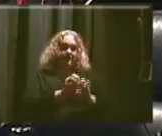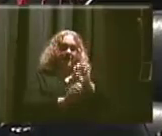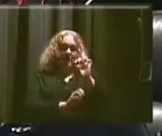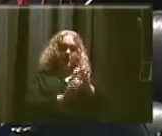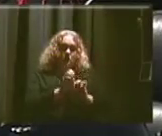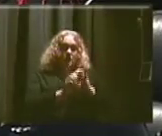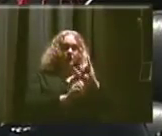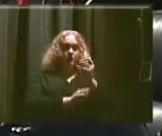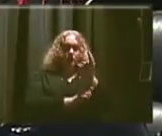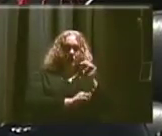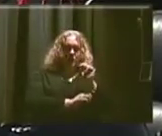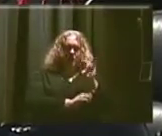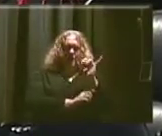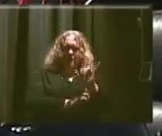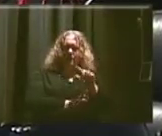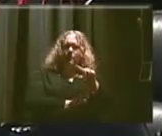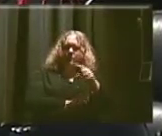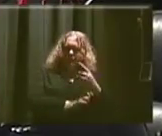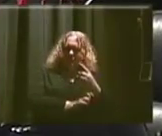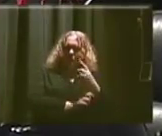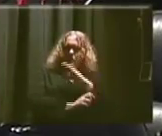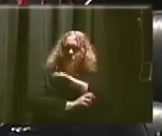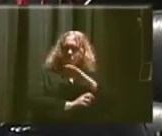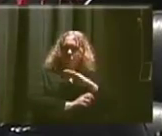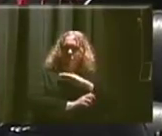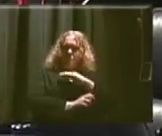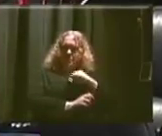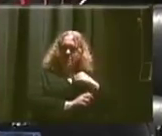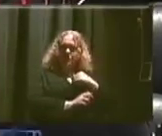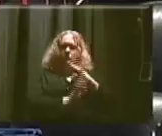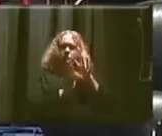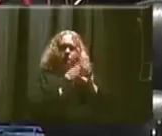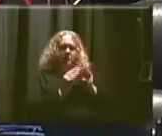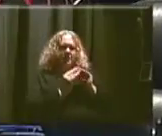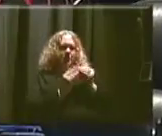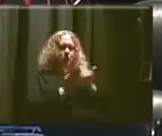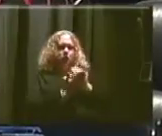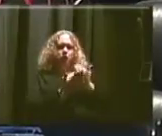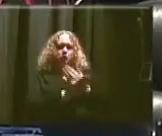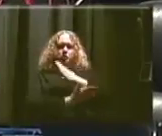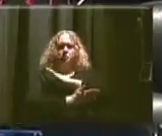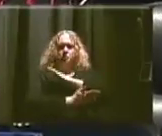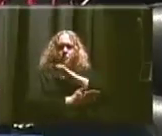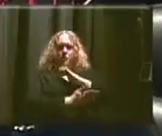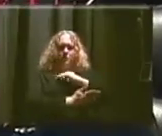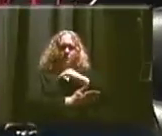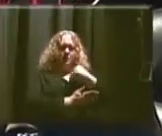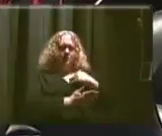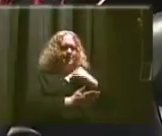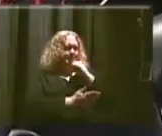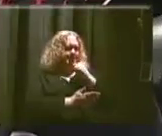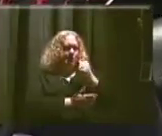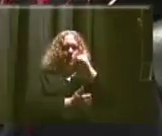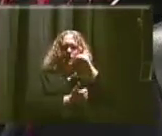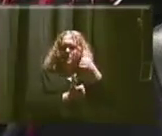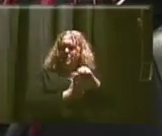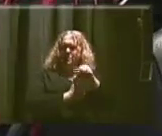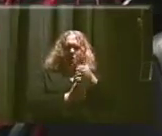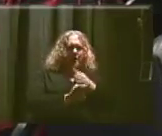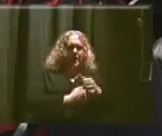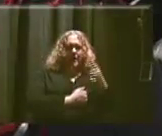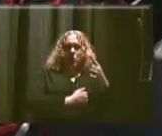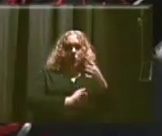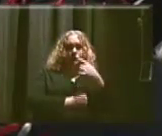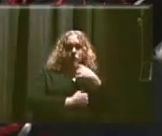board meeting when the new board members were sworn in. At that time, I do not recall that anyone said to us,